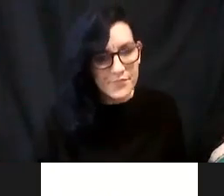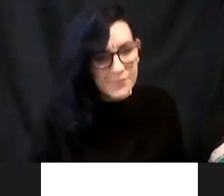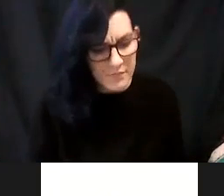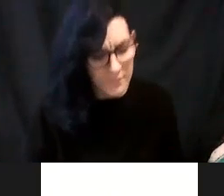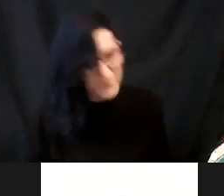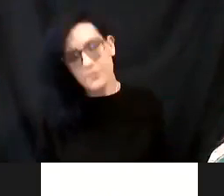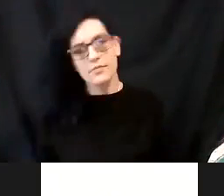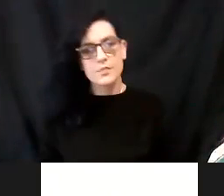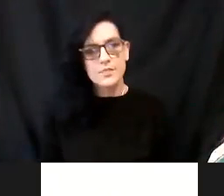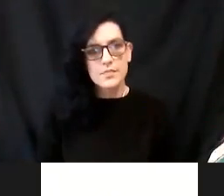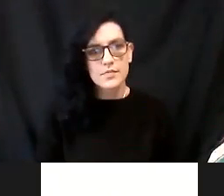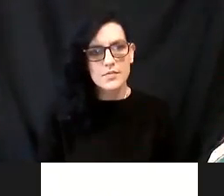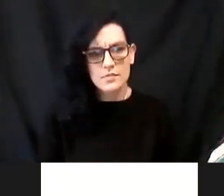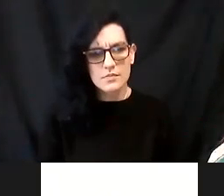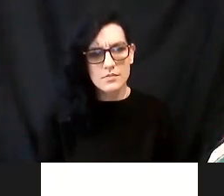All right, awesome.